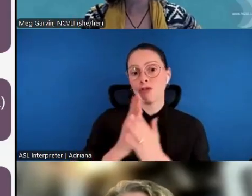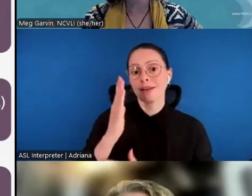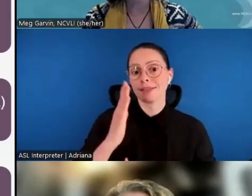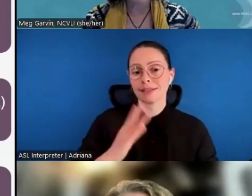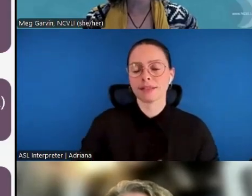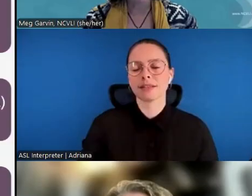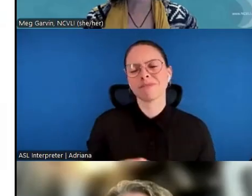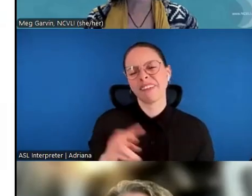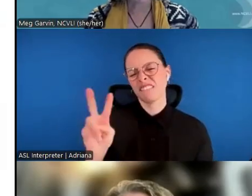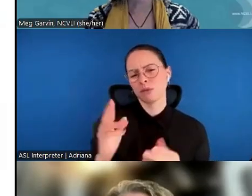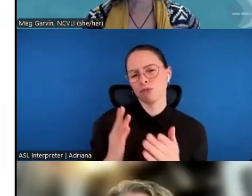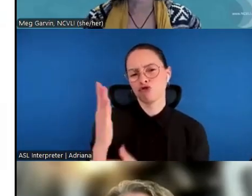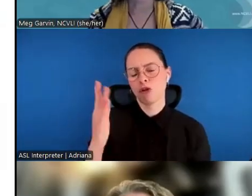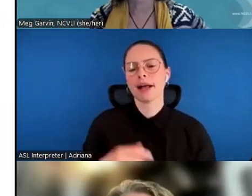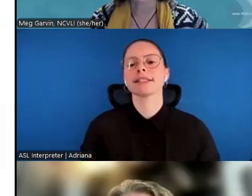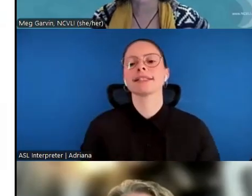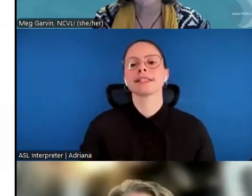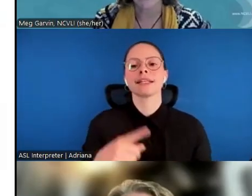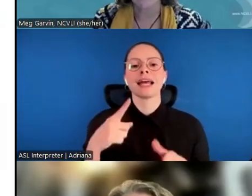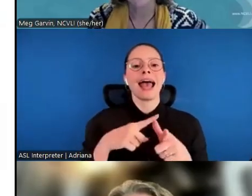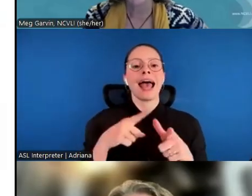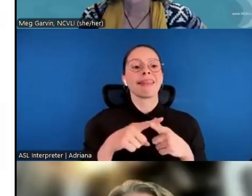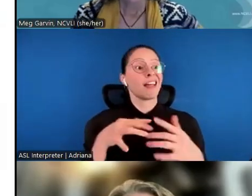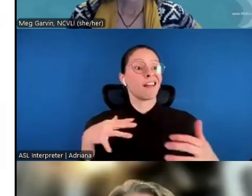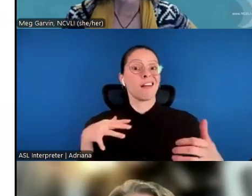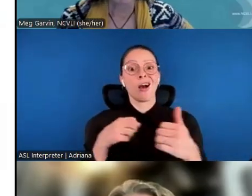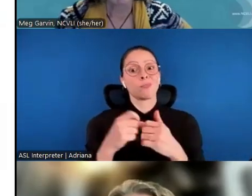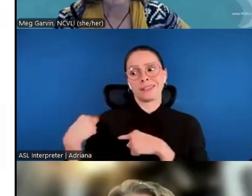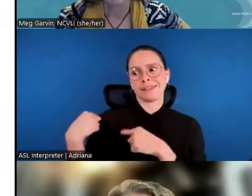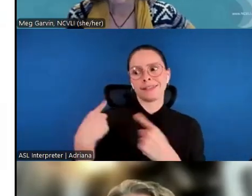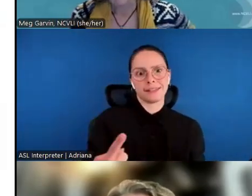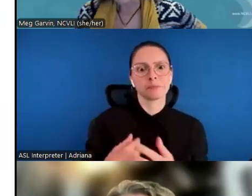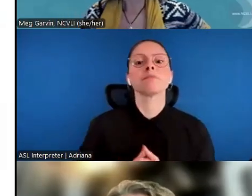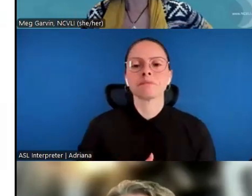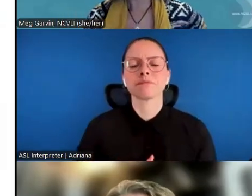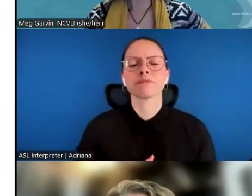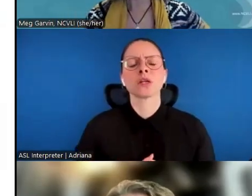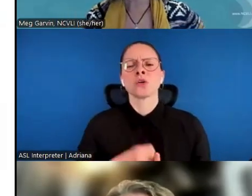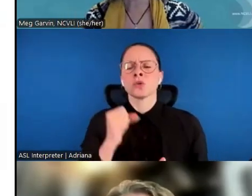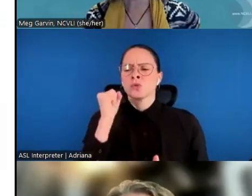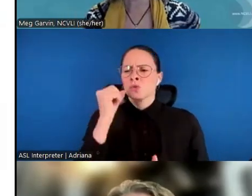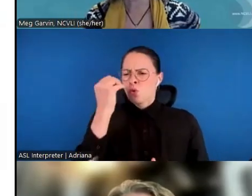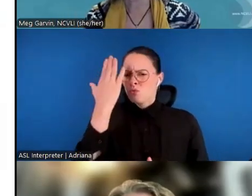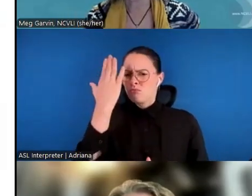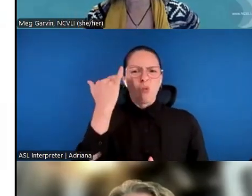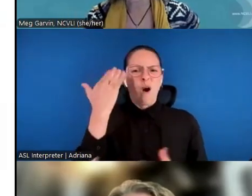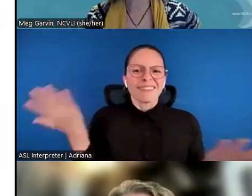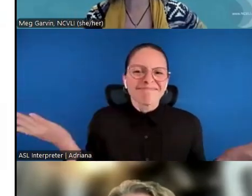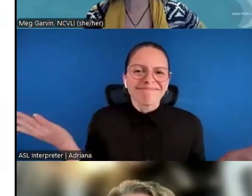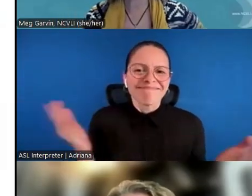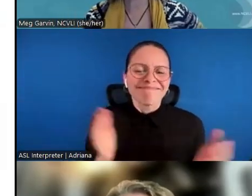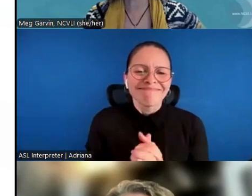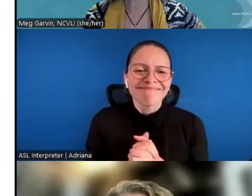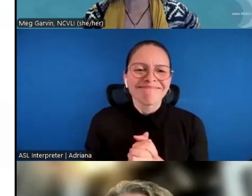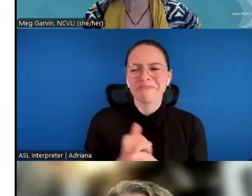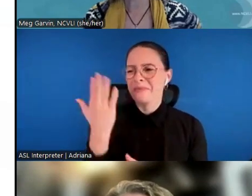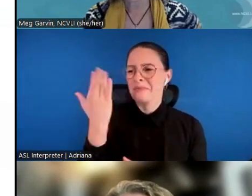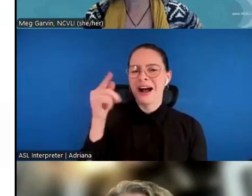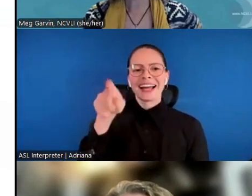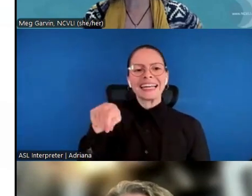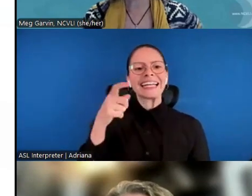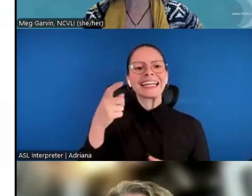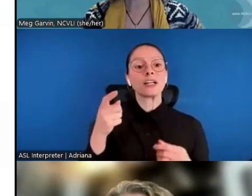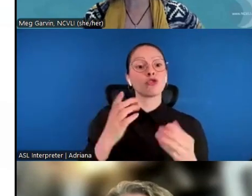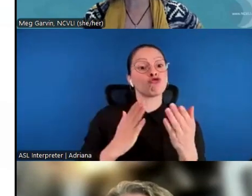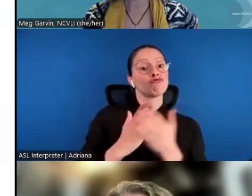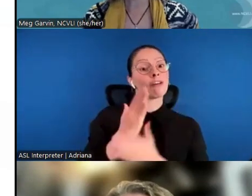had regular updates to victims' rights since then. So why do we do this? Why do we need